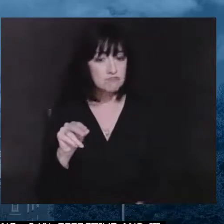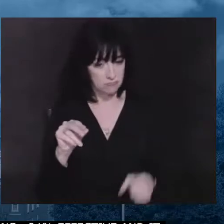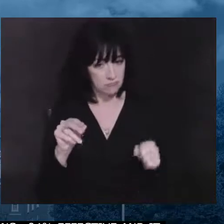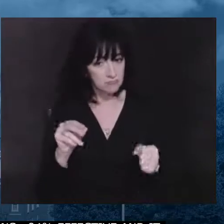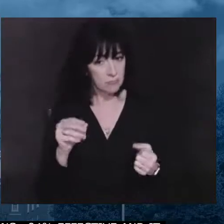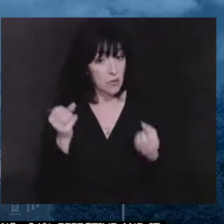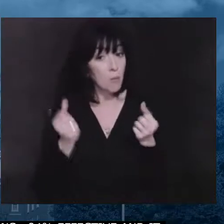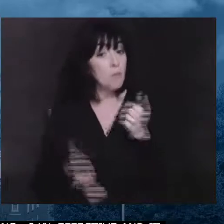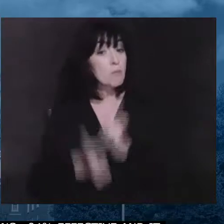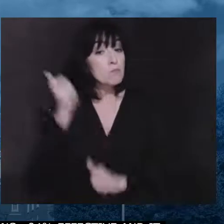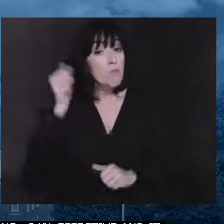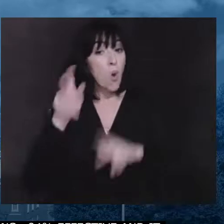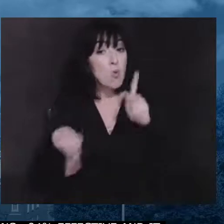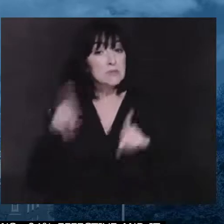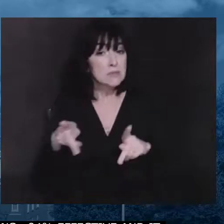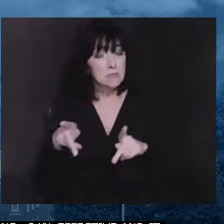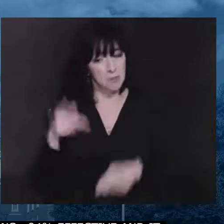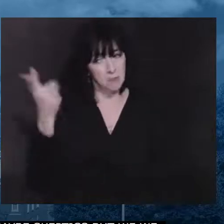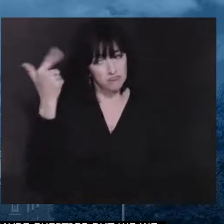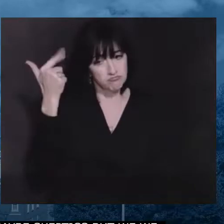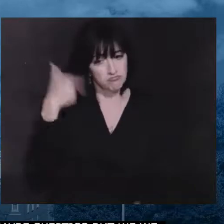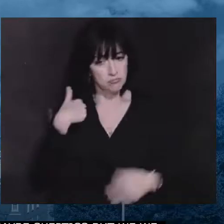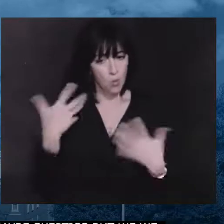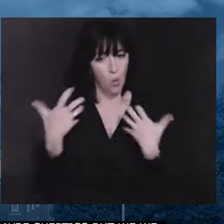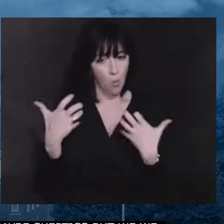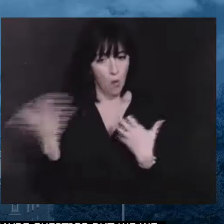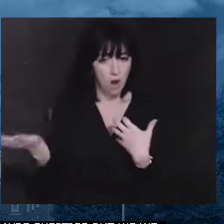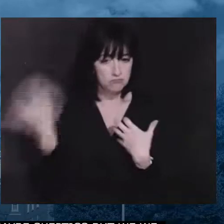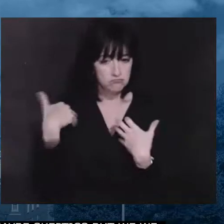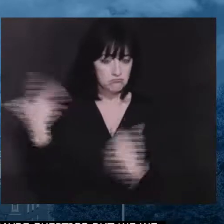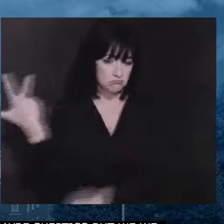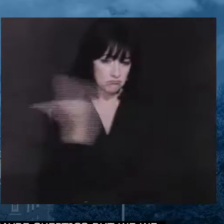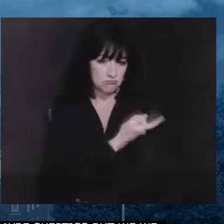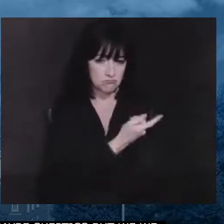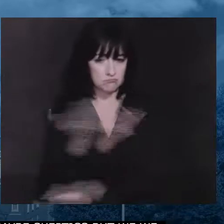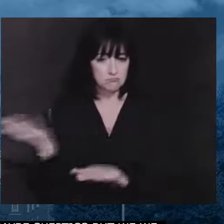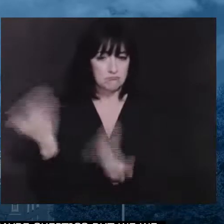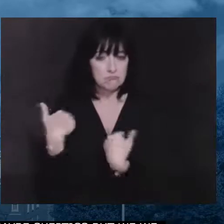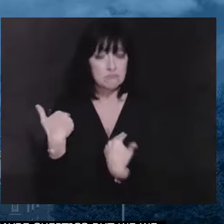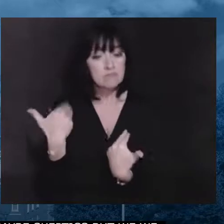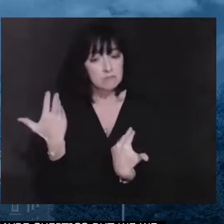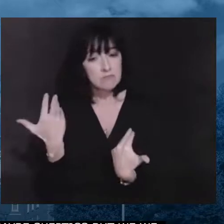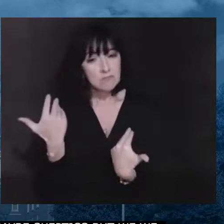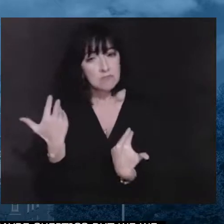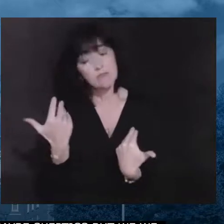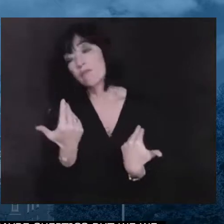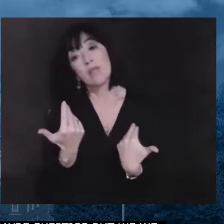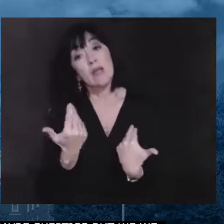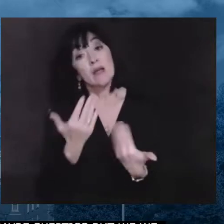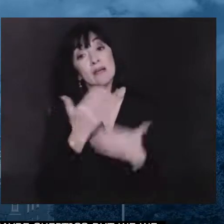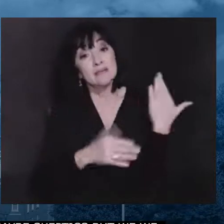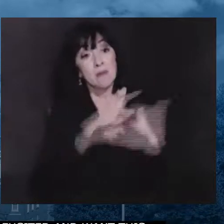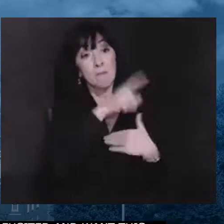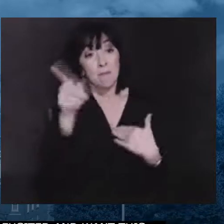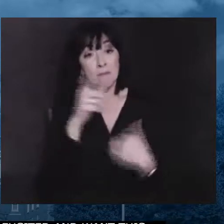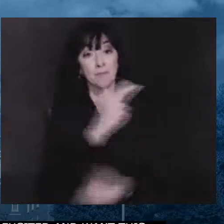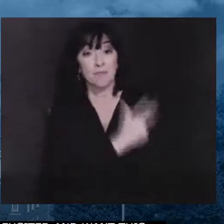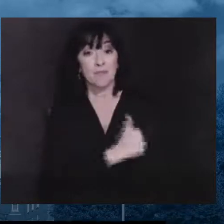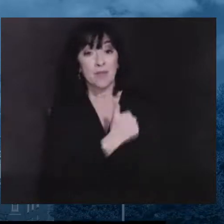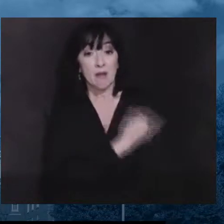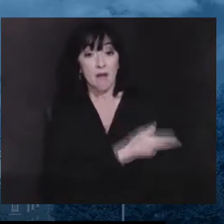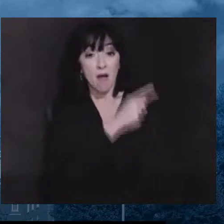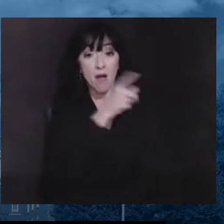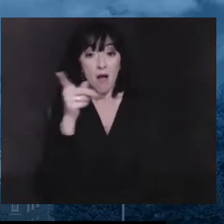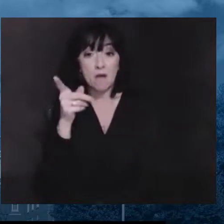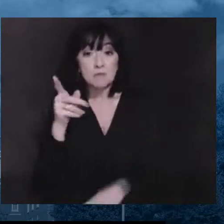vaccine. And we're also hearing from our hospital partners that the response that they've gotten so far from their